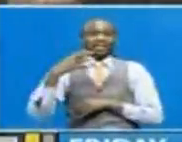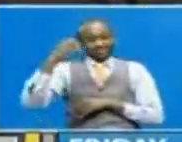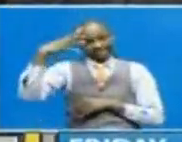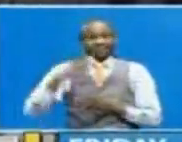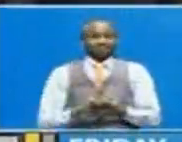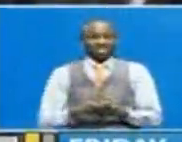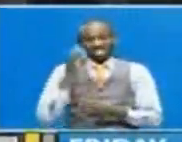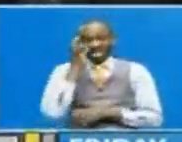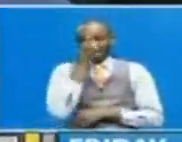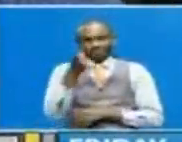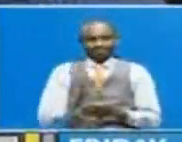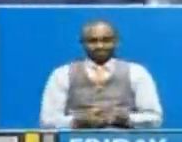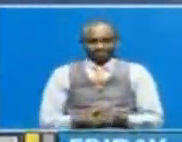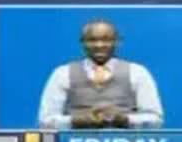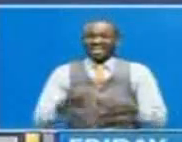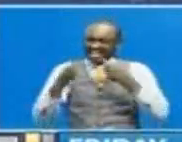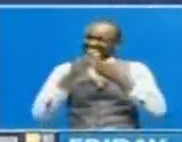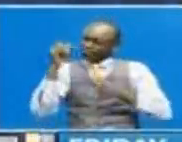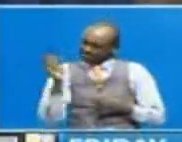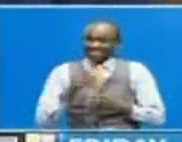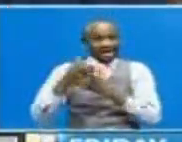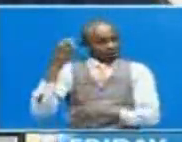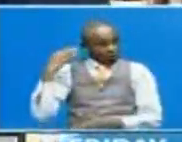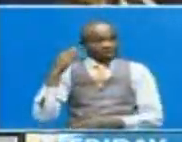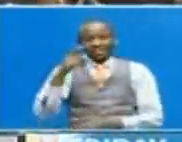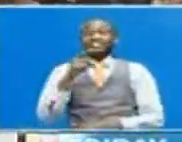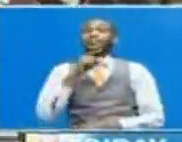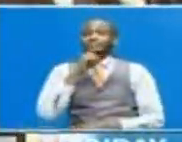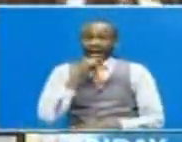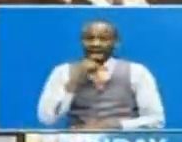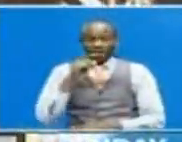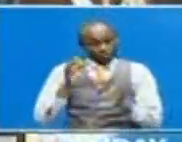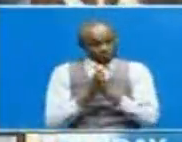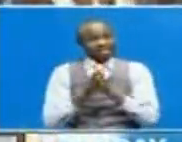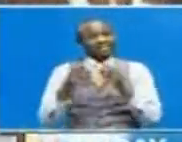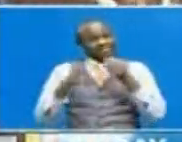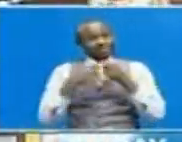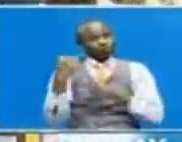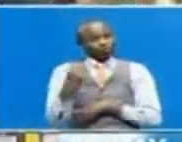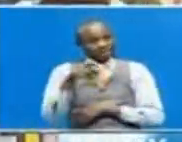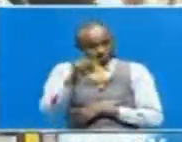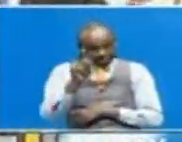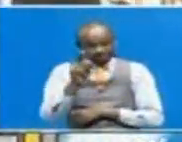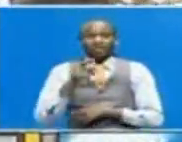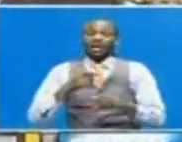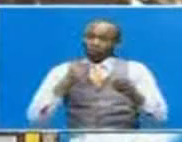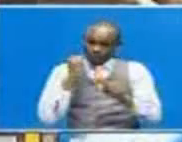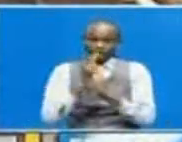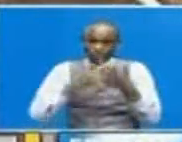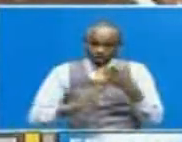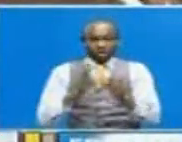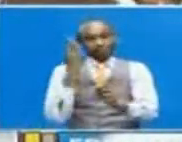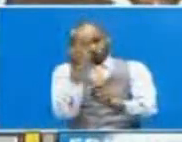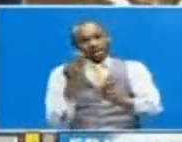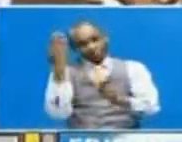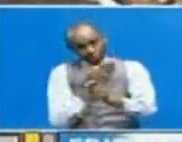Nyeri. Just 8 months ago, this father of six led a normal life as a guide at a local butchery, a job that he has